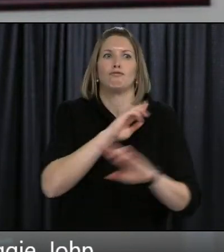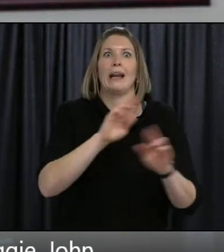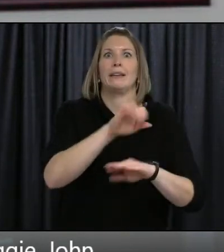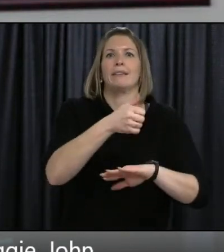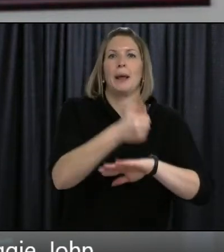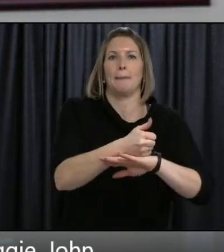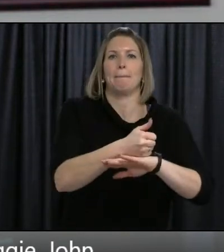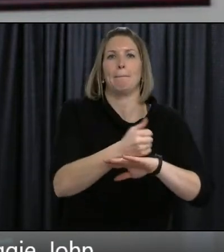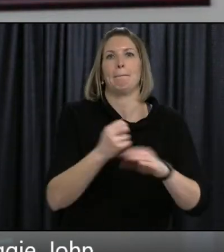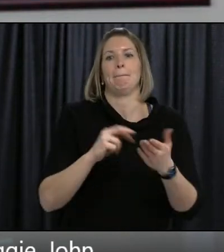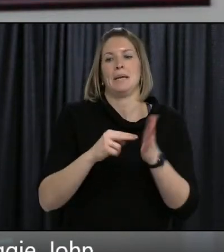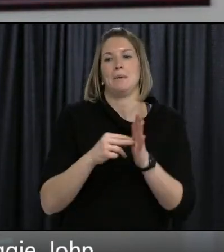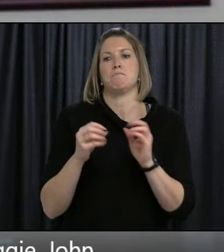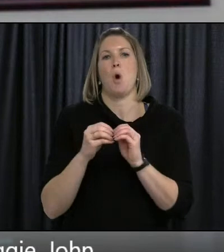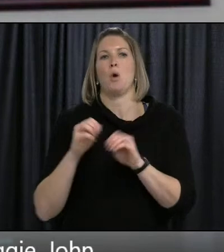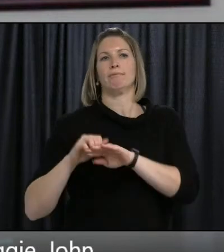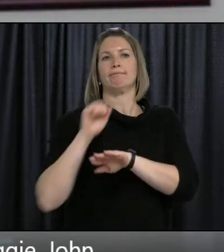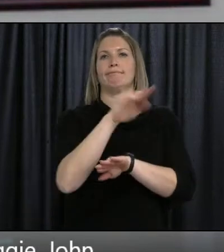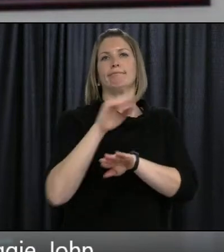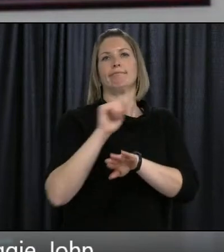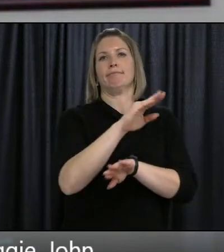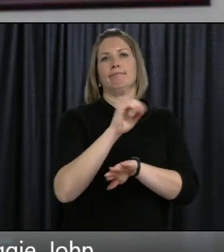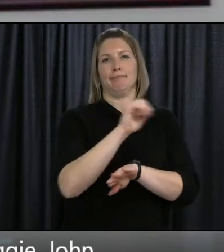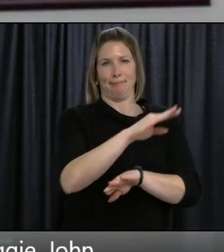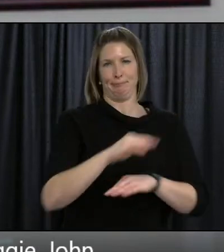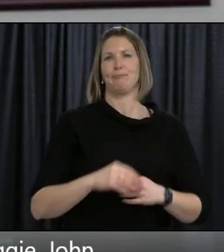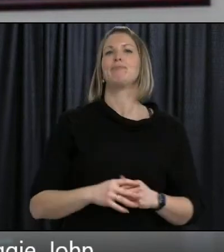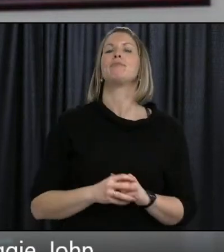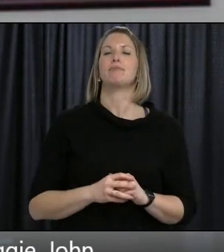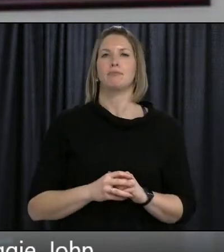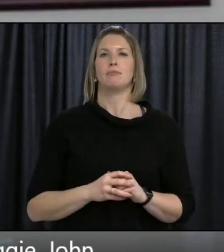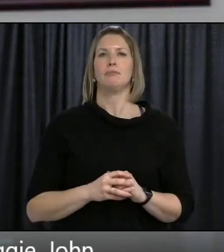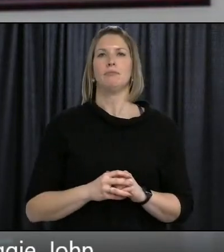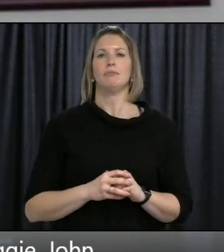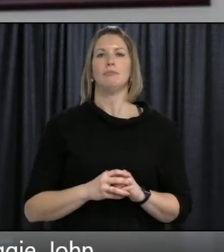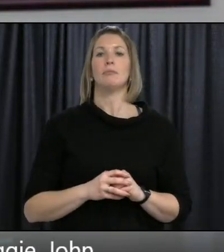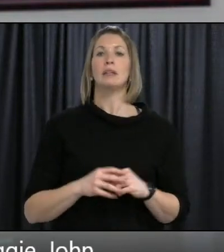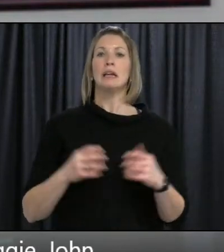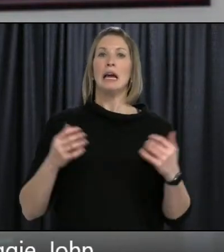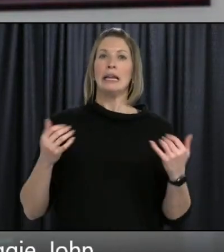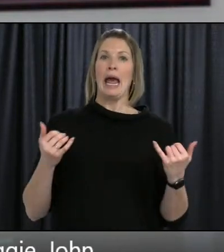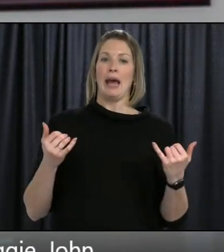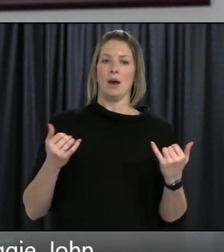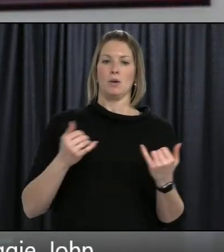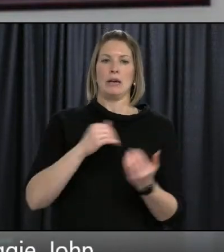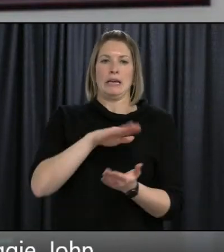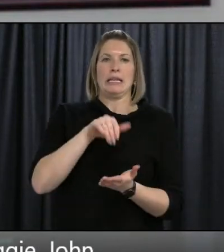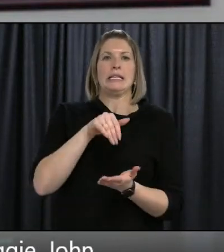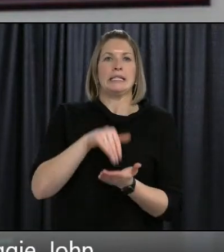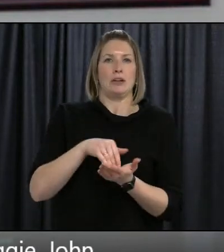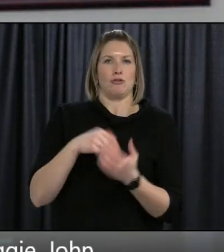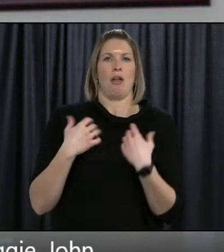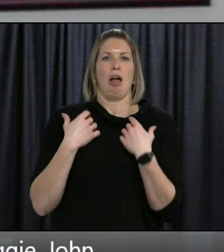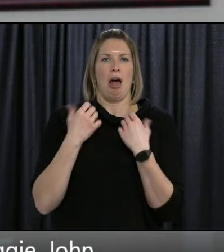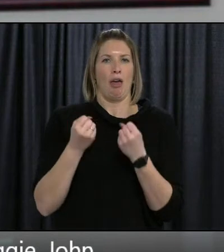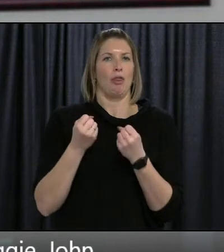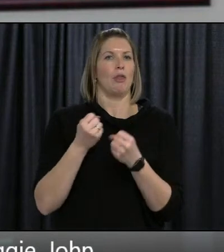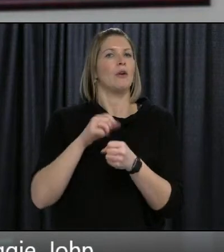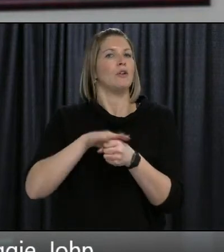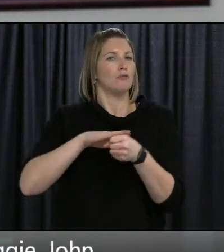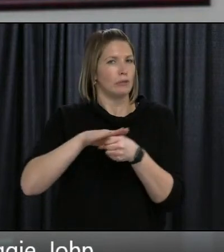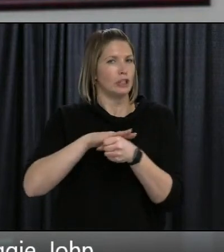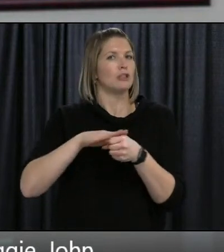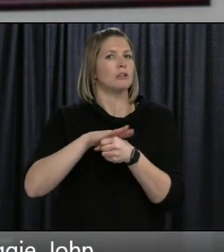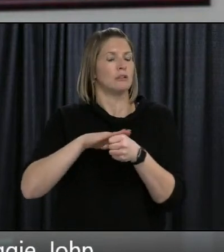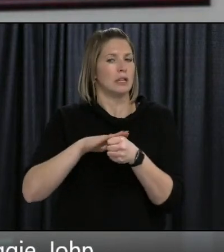those areas. We have started with essential healthcare workers, primarily those on COVID units, and